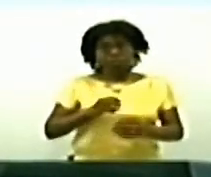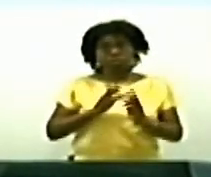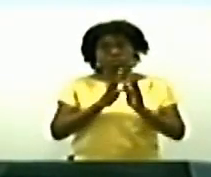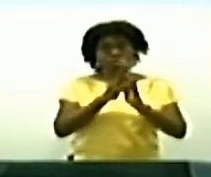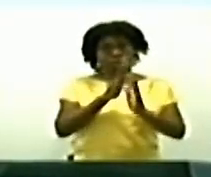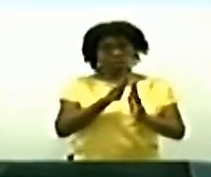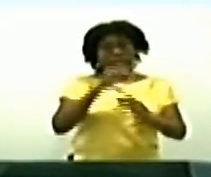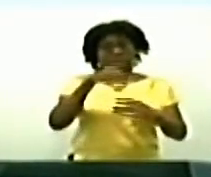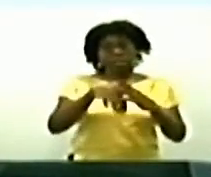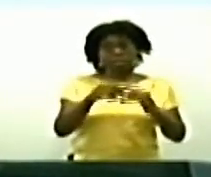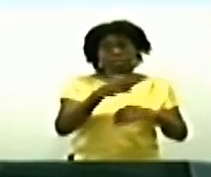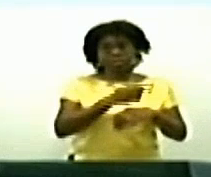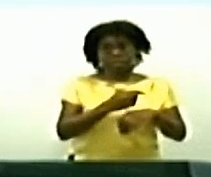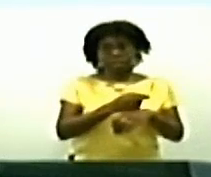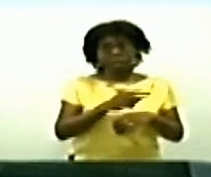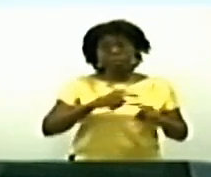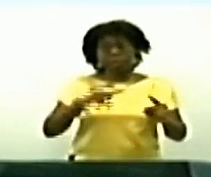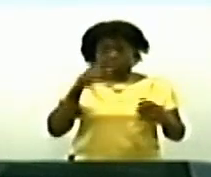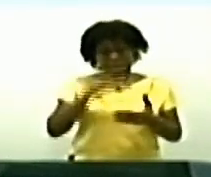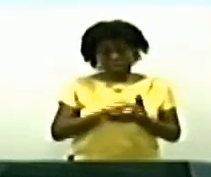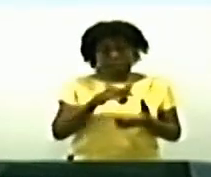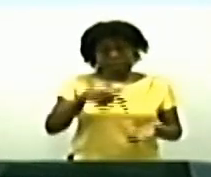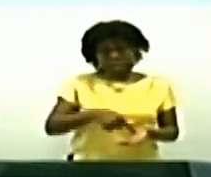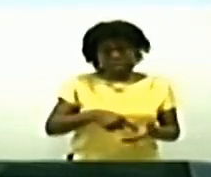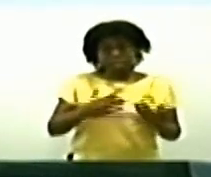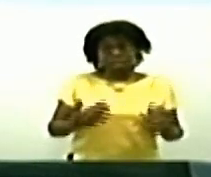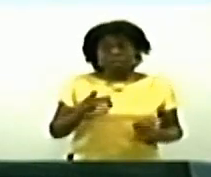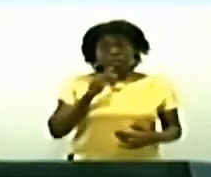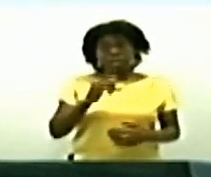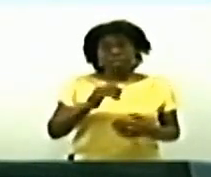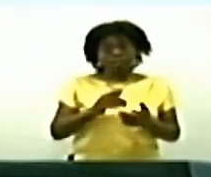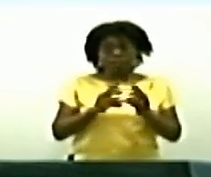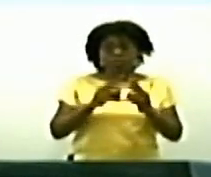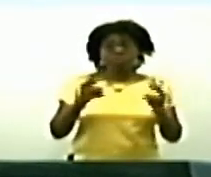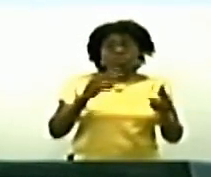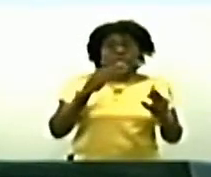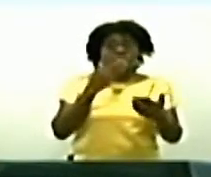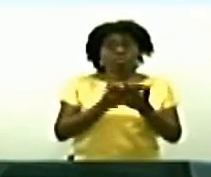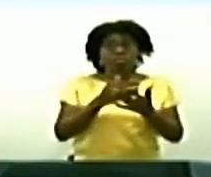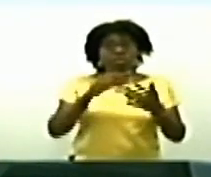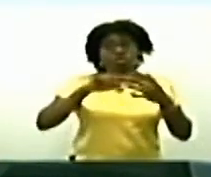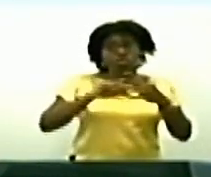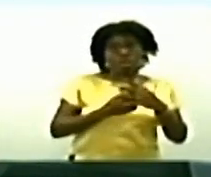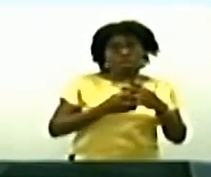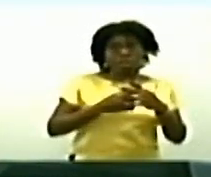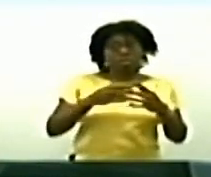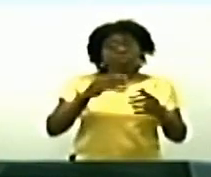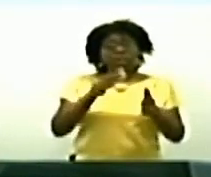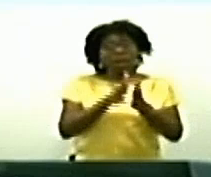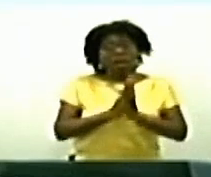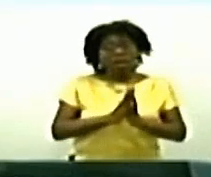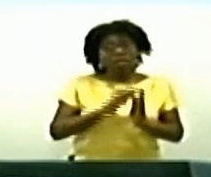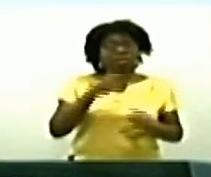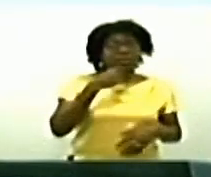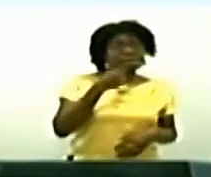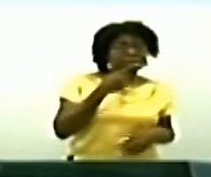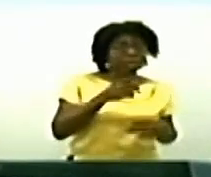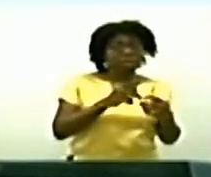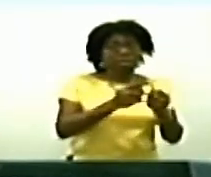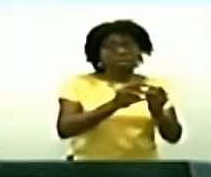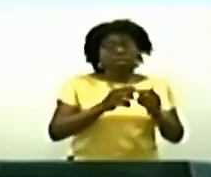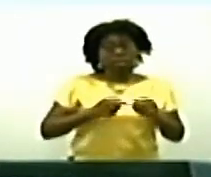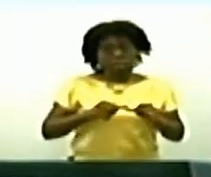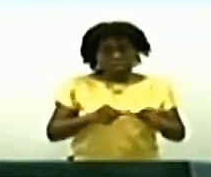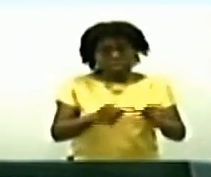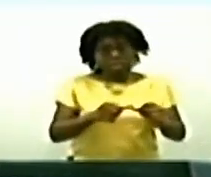we also want to call on the public to work with us, continue to cooperate with us to ensure that our